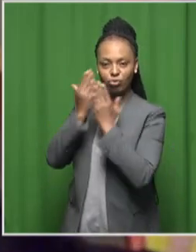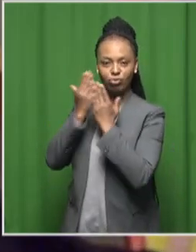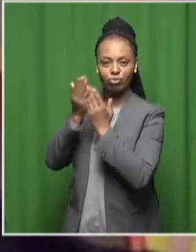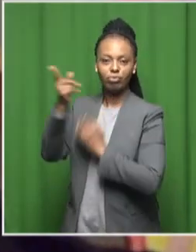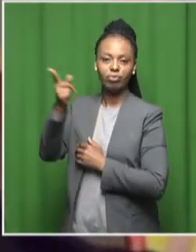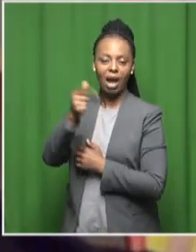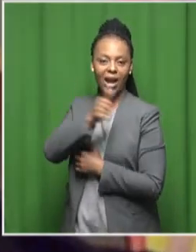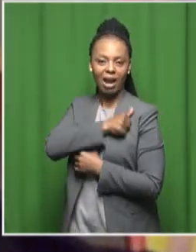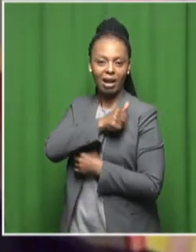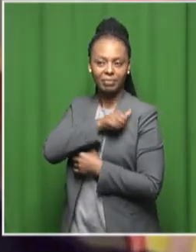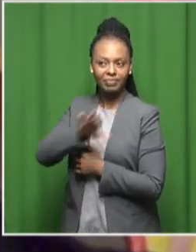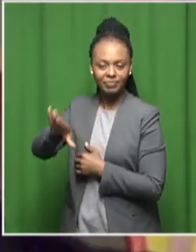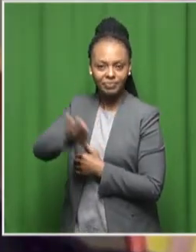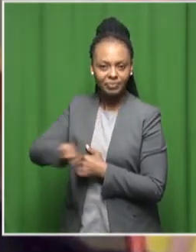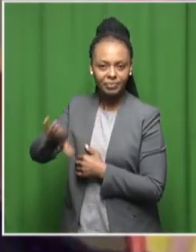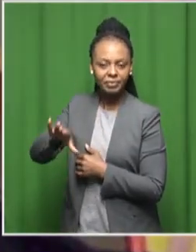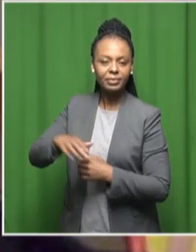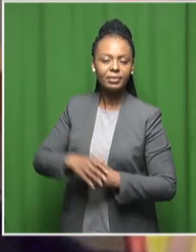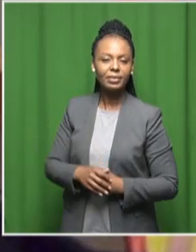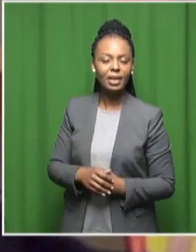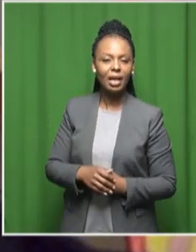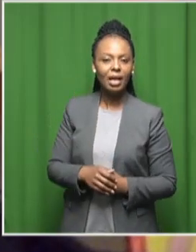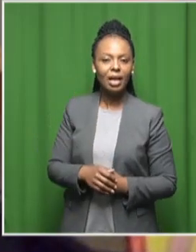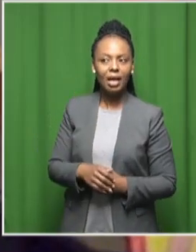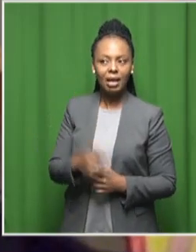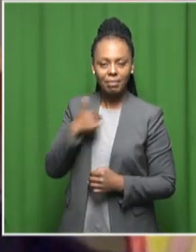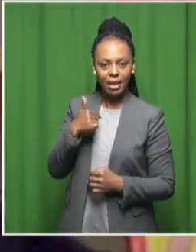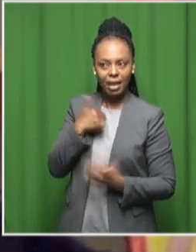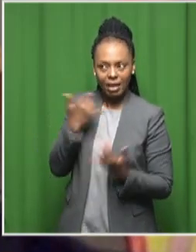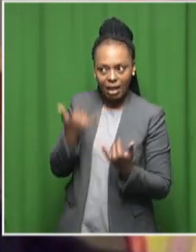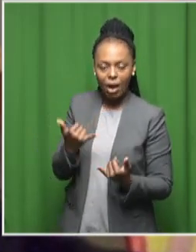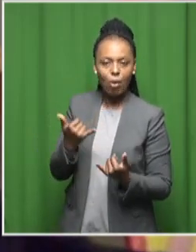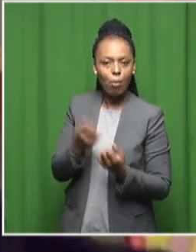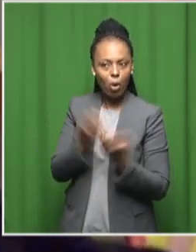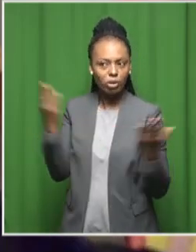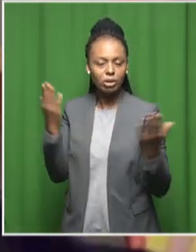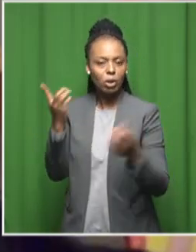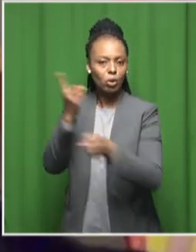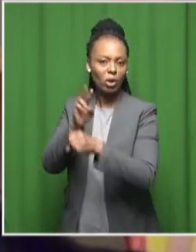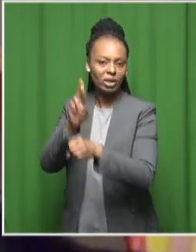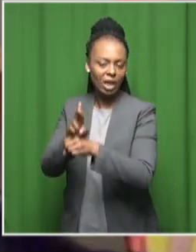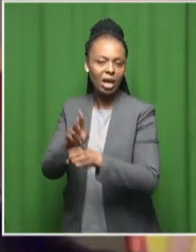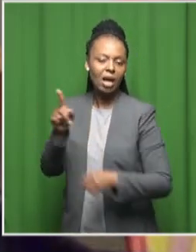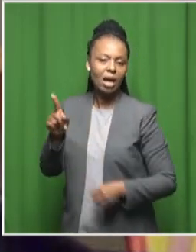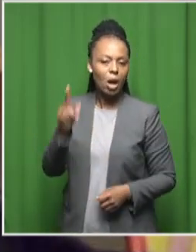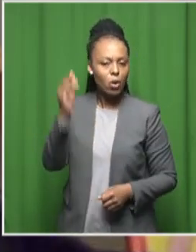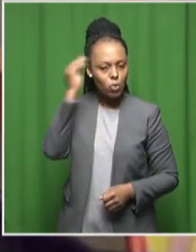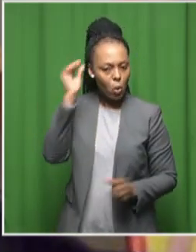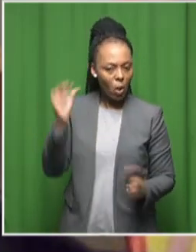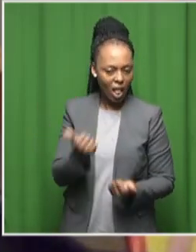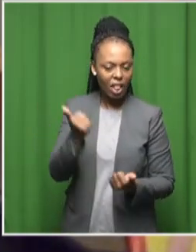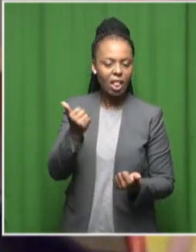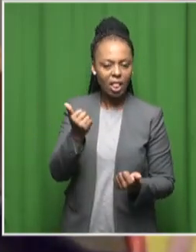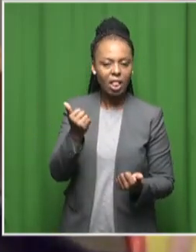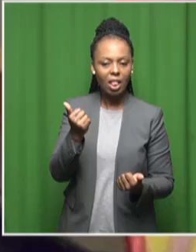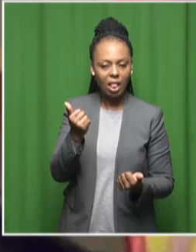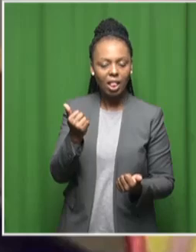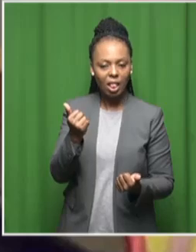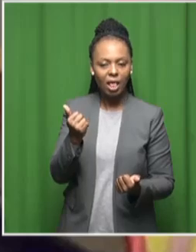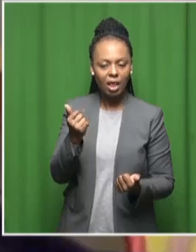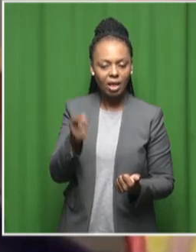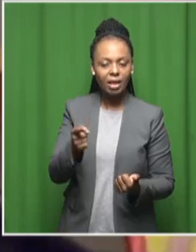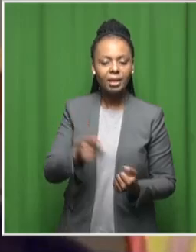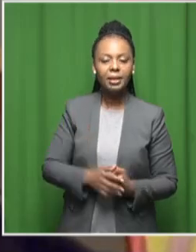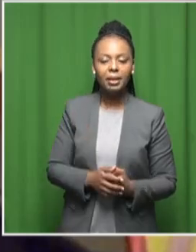quite prominent, and all the hospitals and doctors knew about it. But I think in South Africa, we have to have our